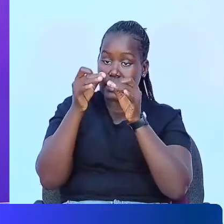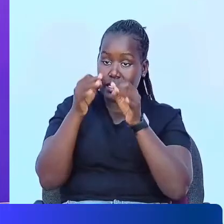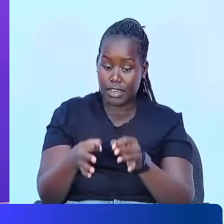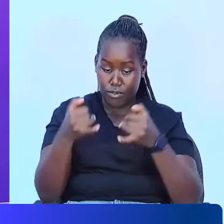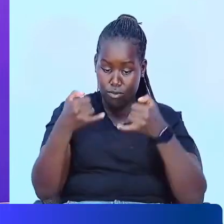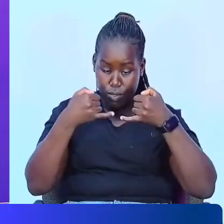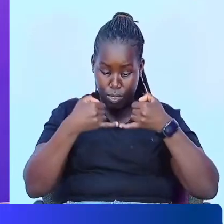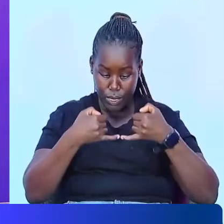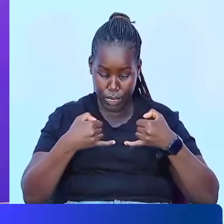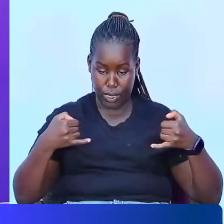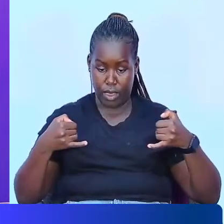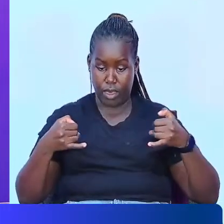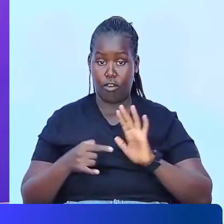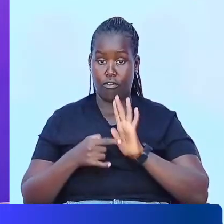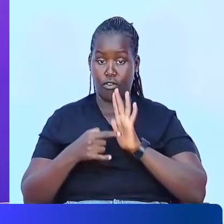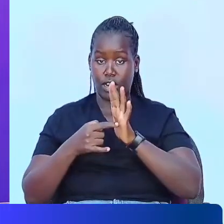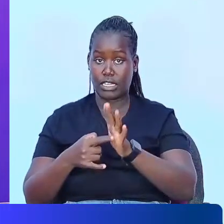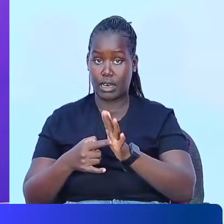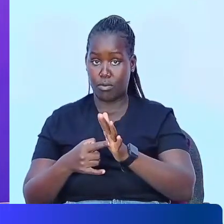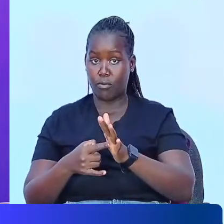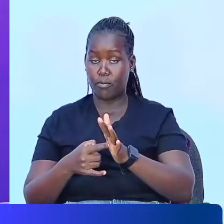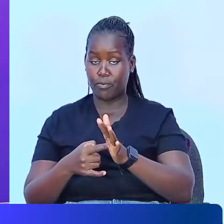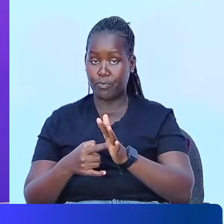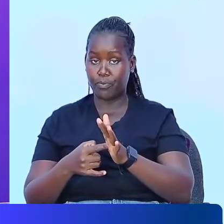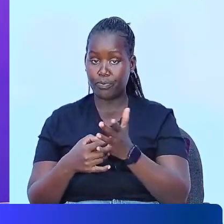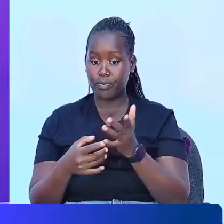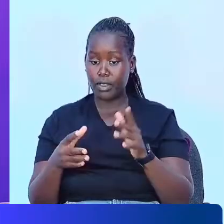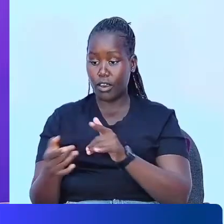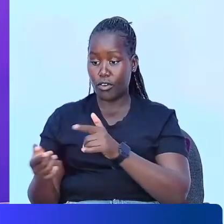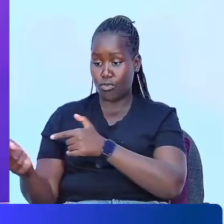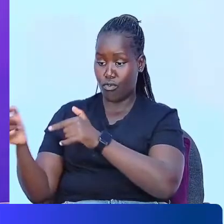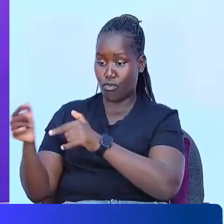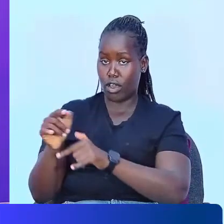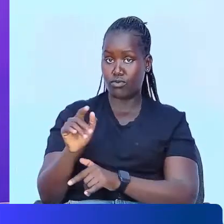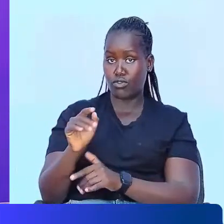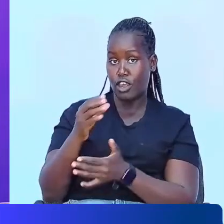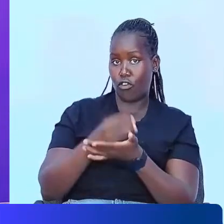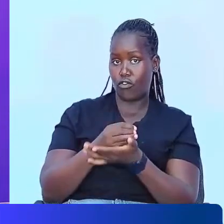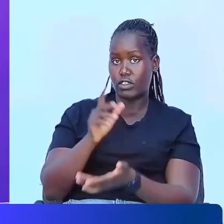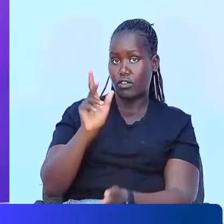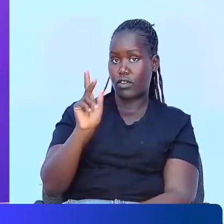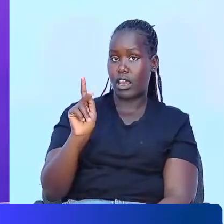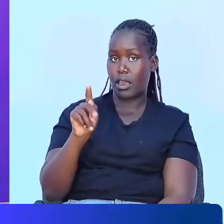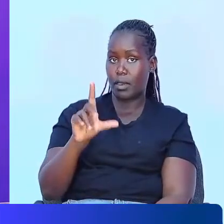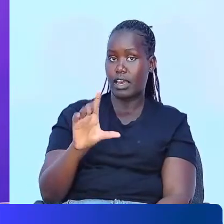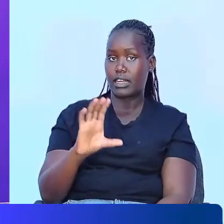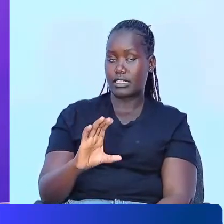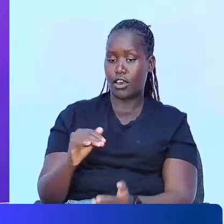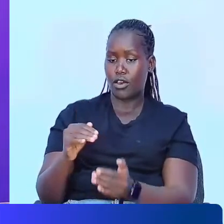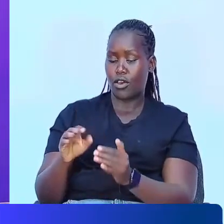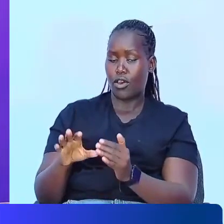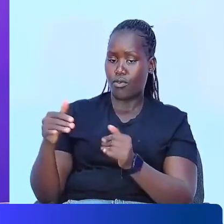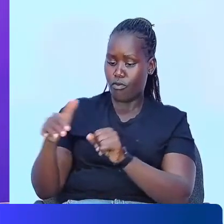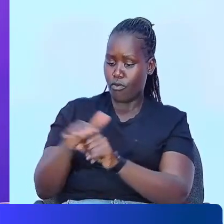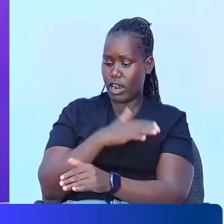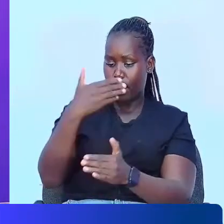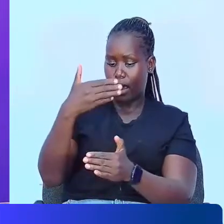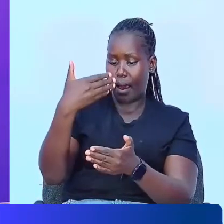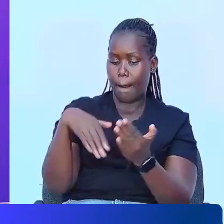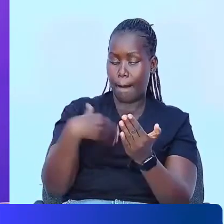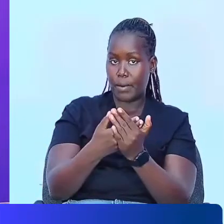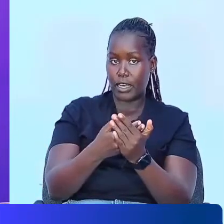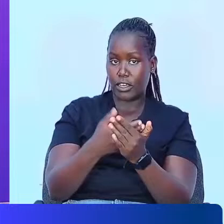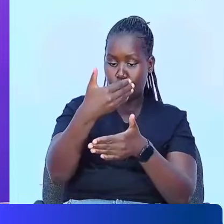for example, like the example I've given you, you come to the Kenya Power office, you put in your application, you fill the application form, we give you a reference